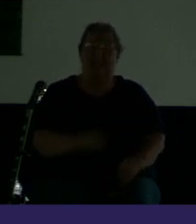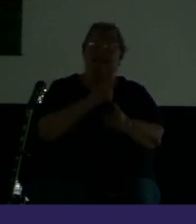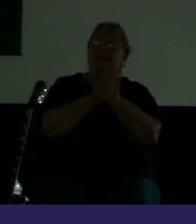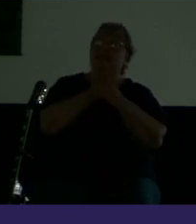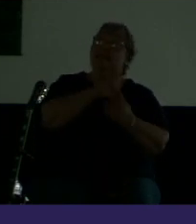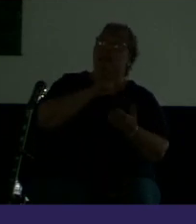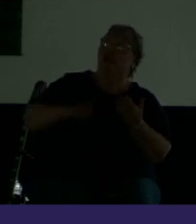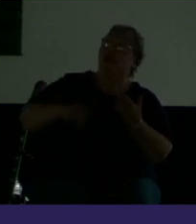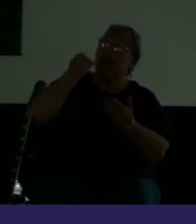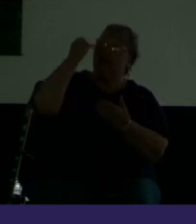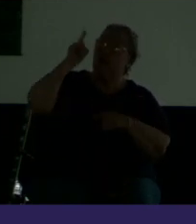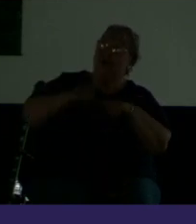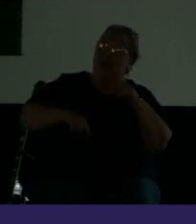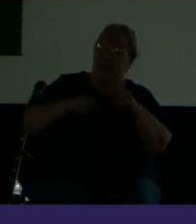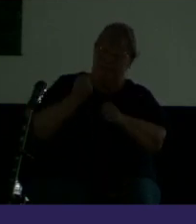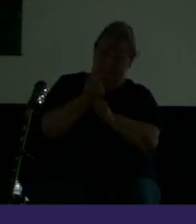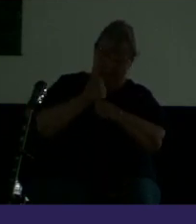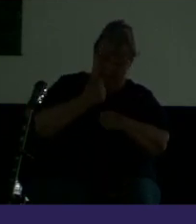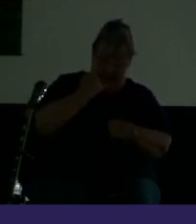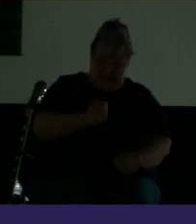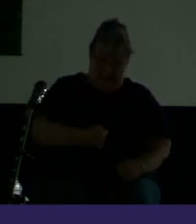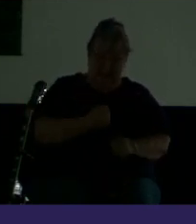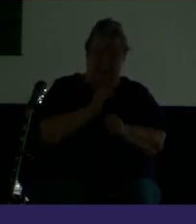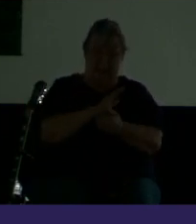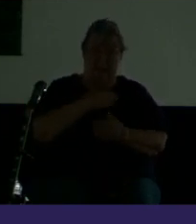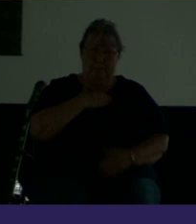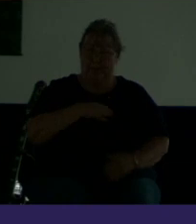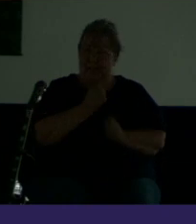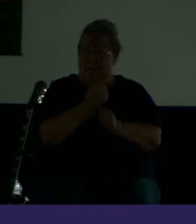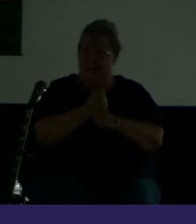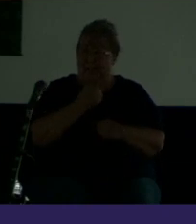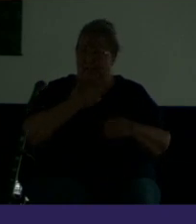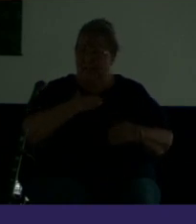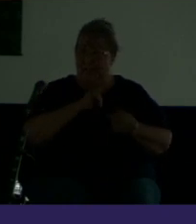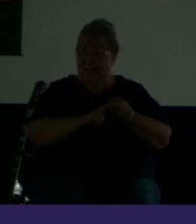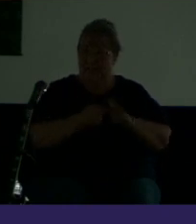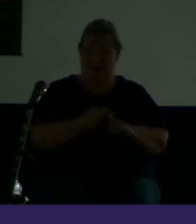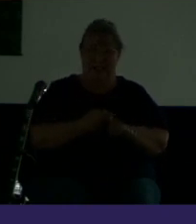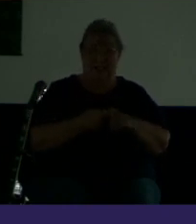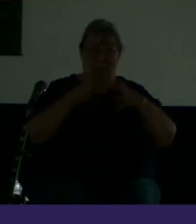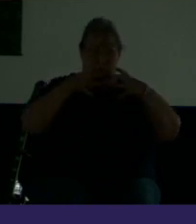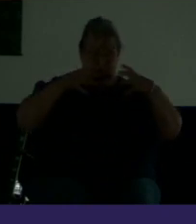Dear Lord, if you can't make me skinny, please make my friends fat.